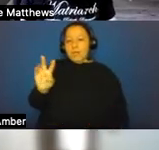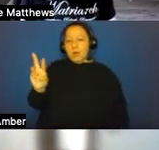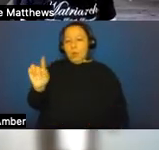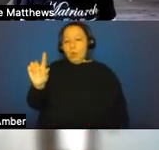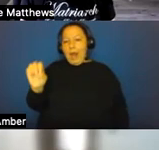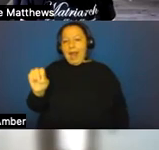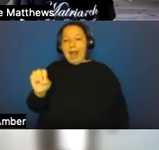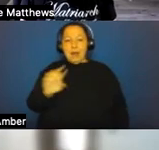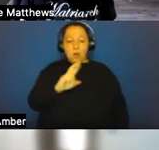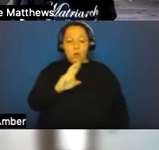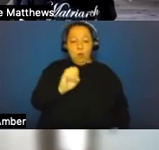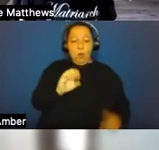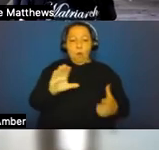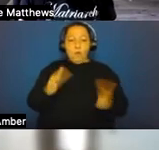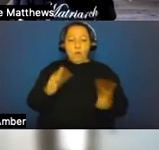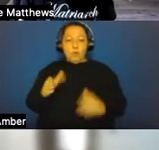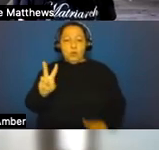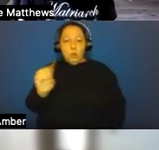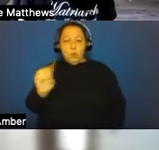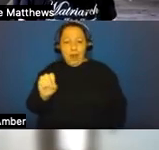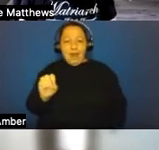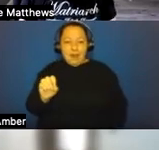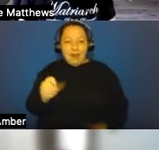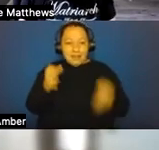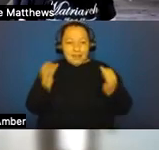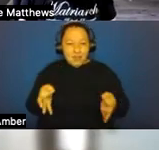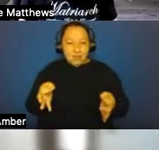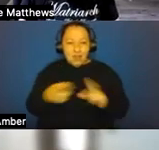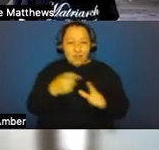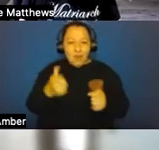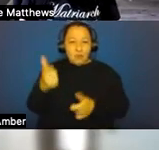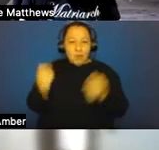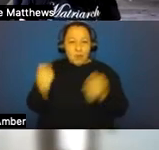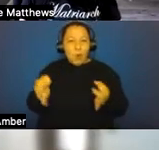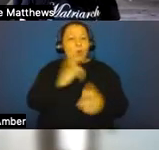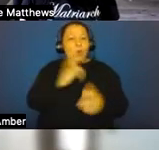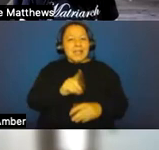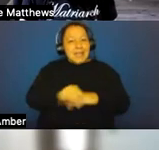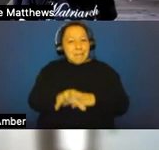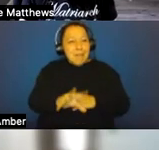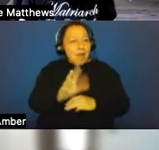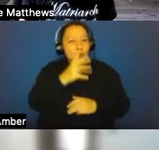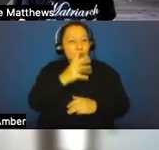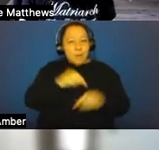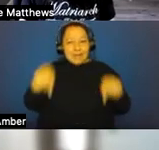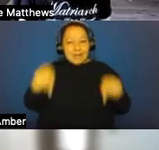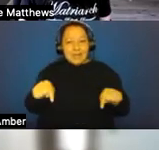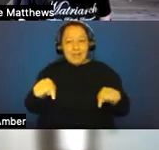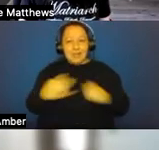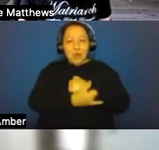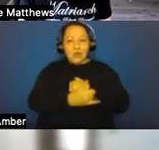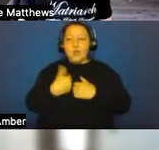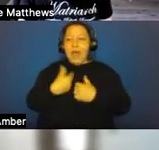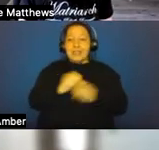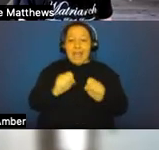will really impact women across this country to have safe access to abortions. I think we're